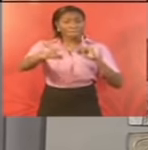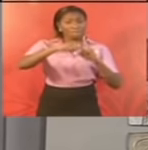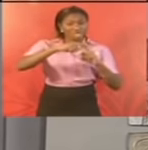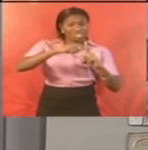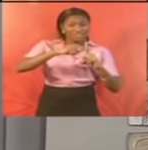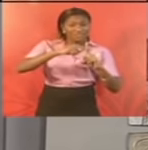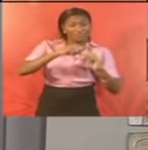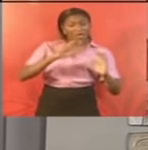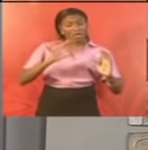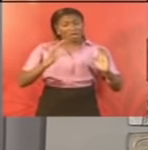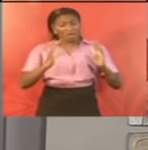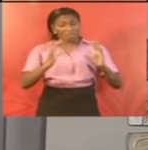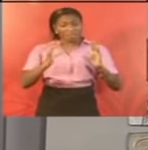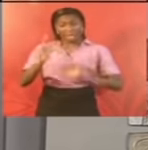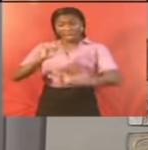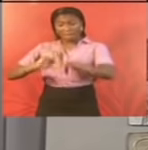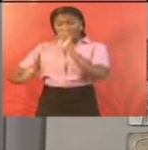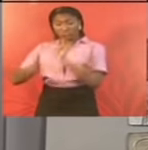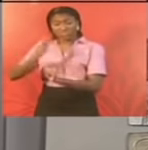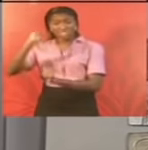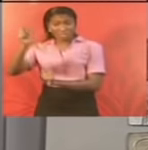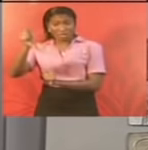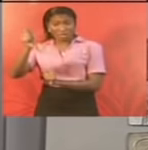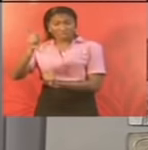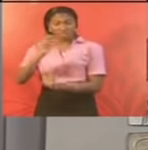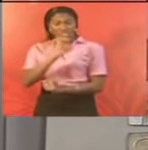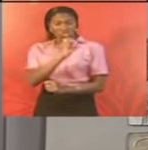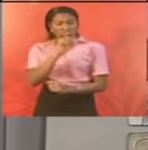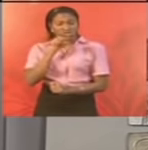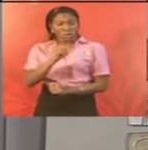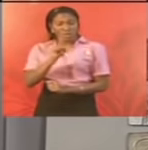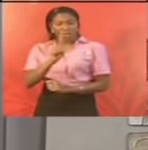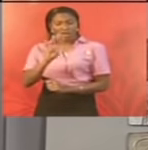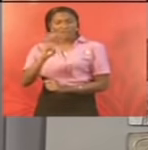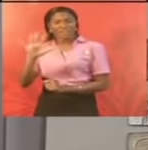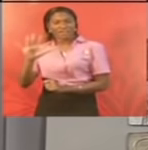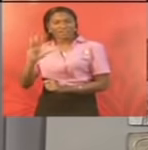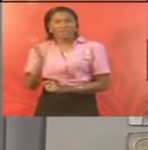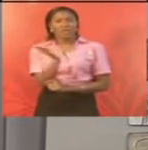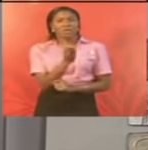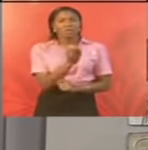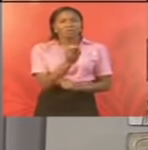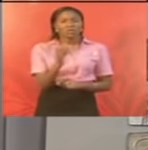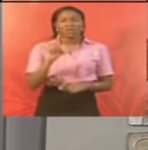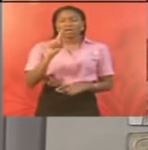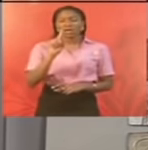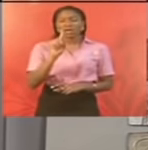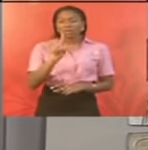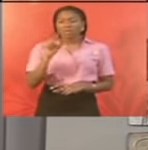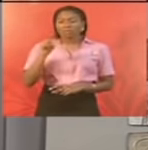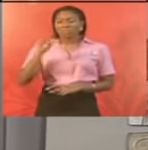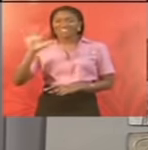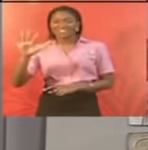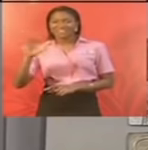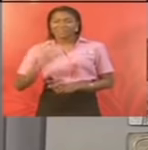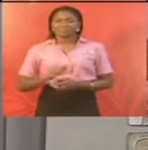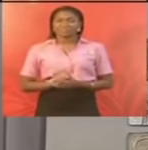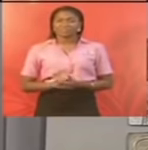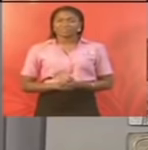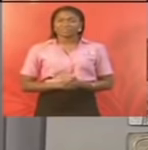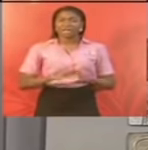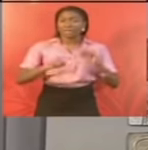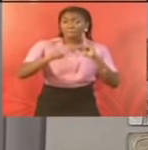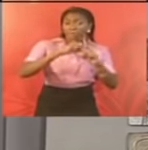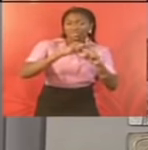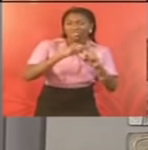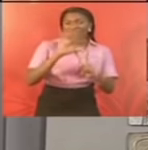total population, 0.145. Case fatality rate, 1.5. And positivity rate, 9.4.